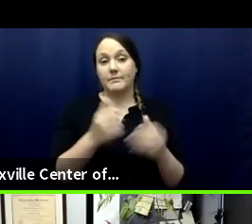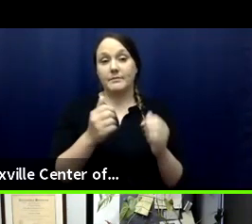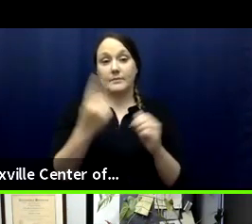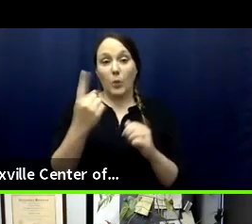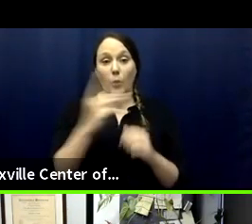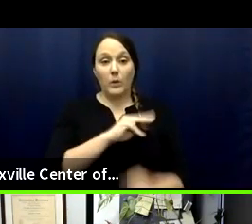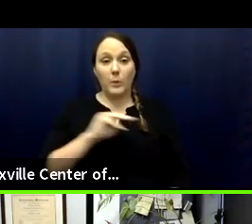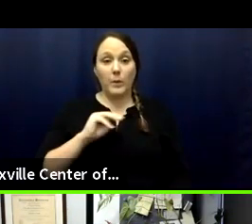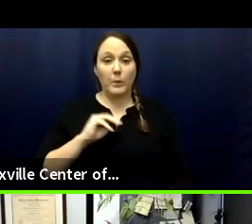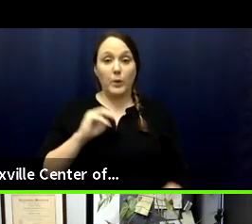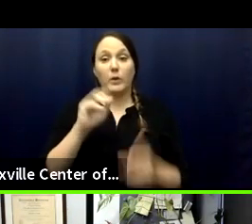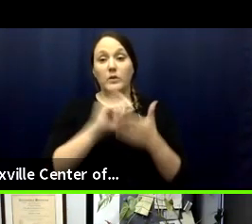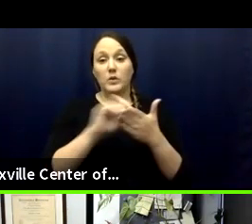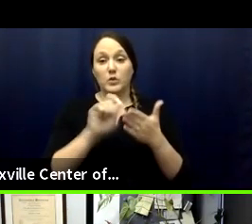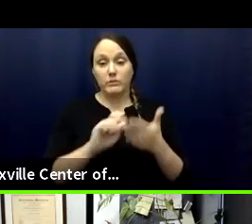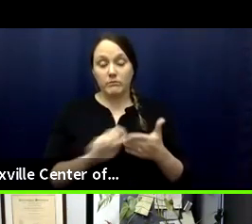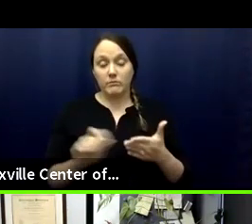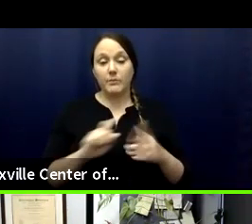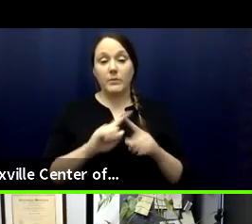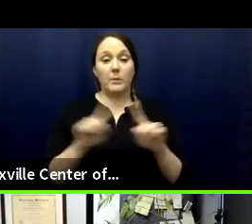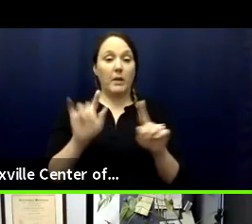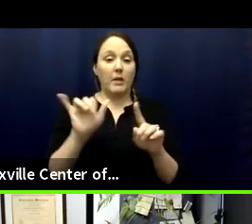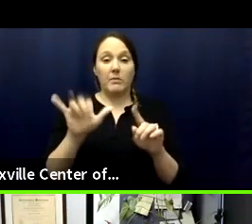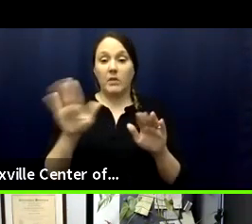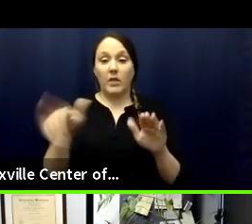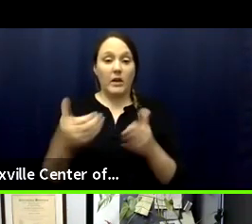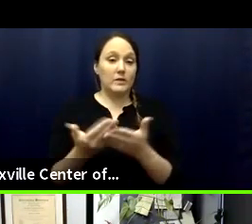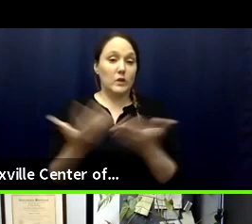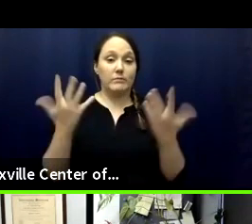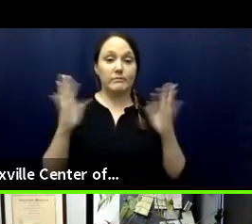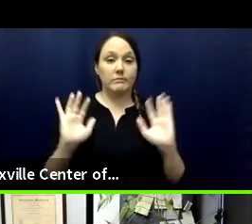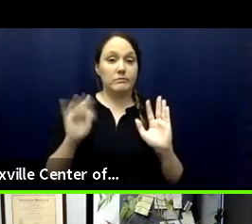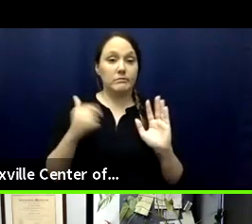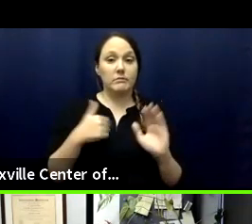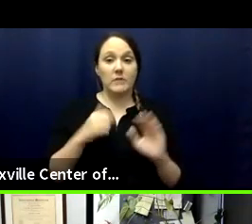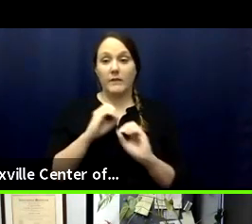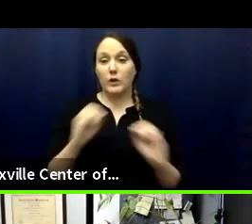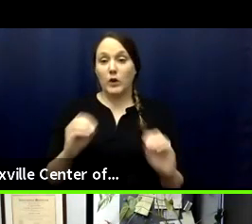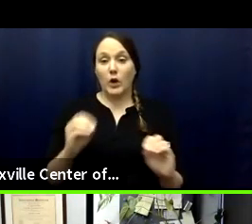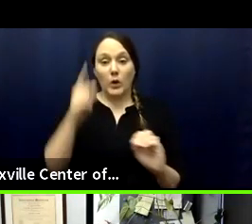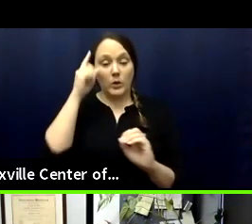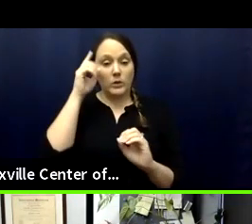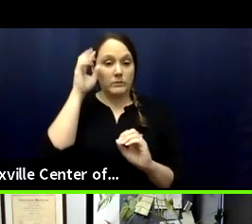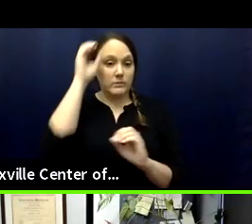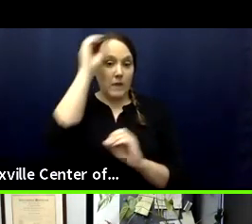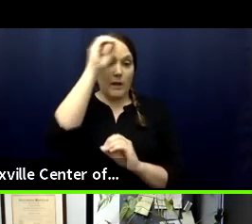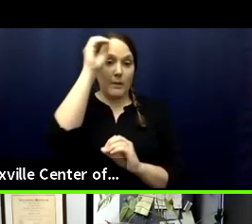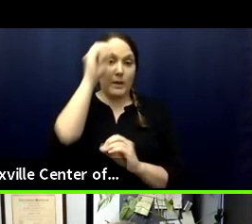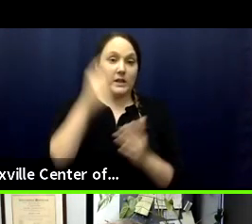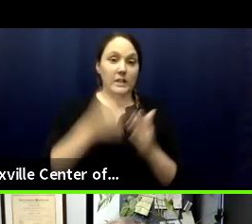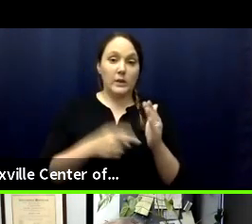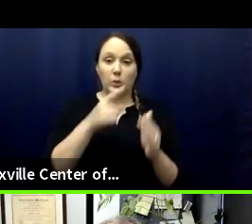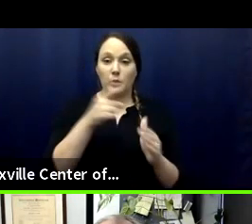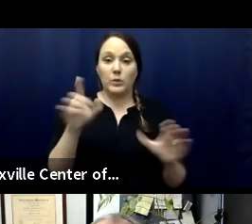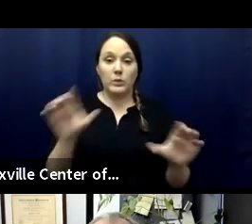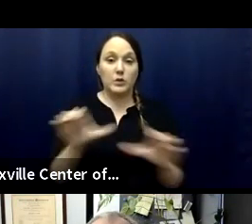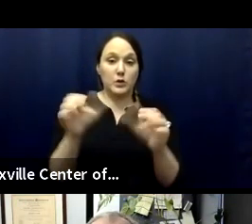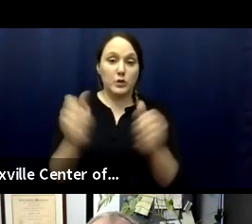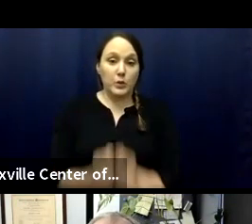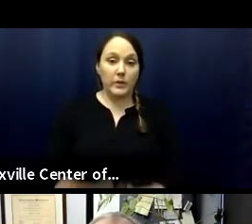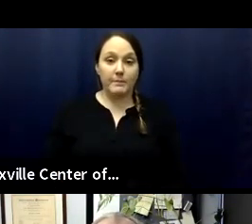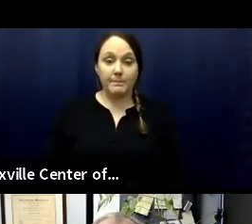of drawing up, but that's all it is. Obviously, I don't have any say in whether you all adopt it or in what form.